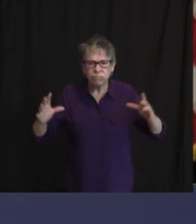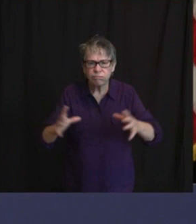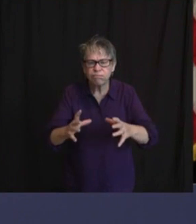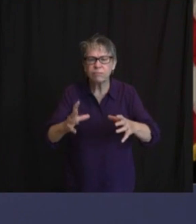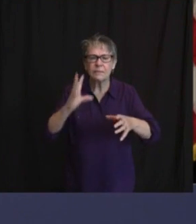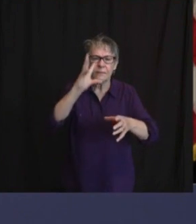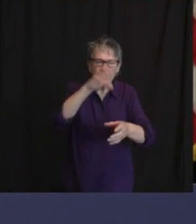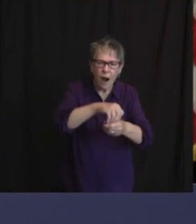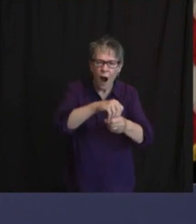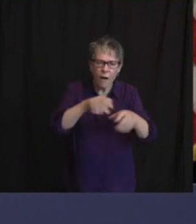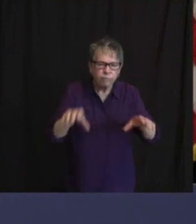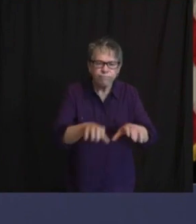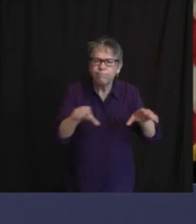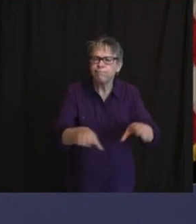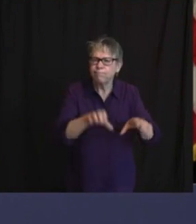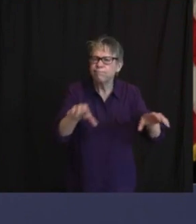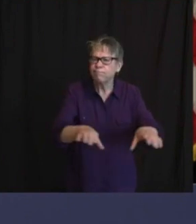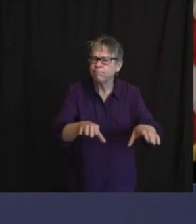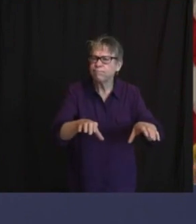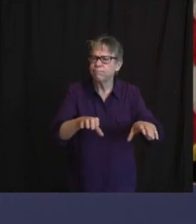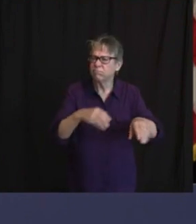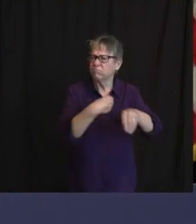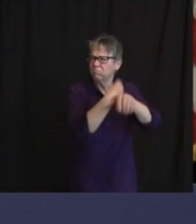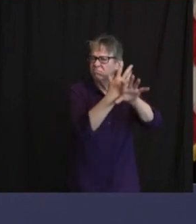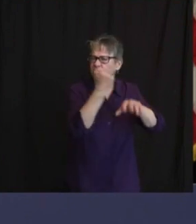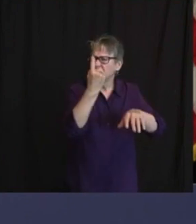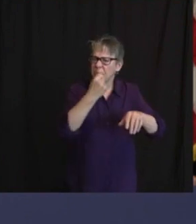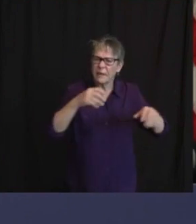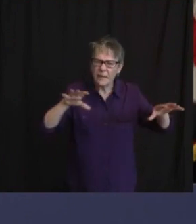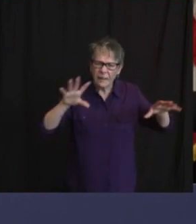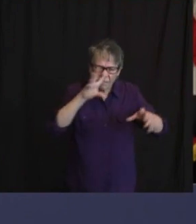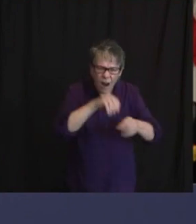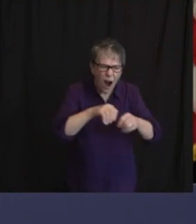but it's, in fact, it's morphed into almost everything we're doing right now.